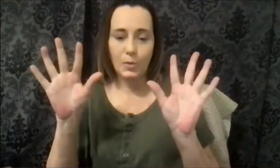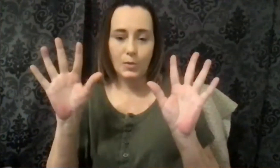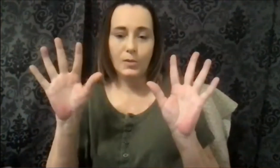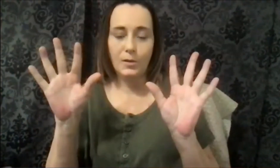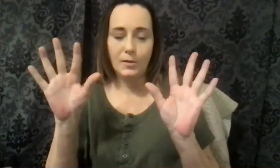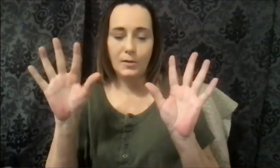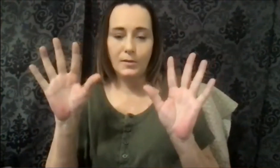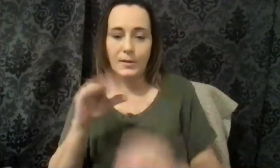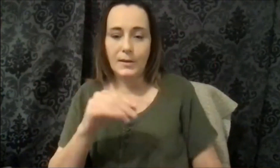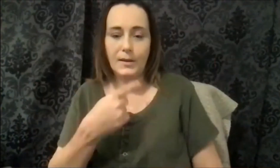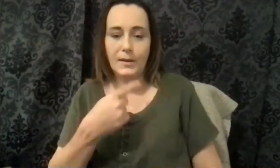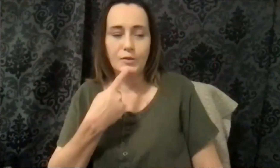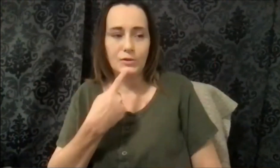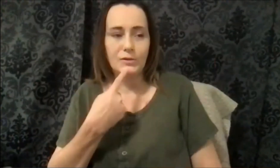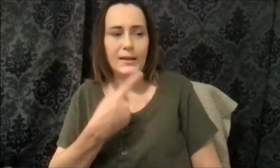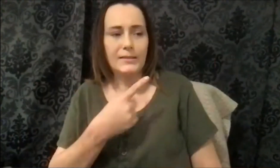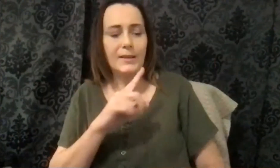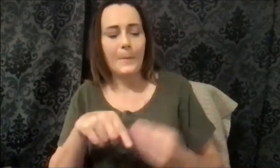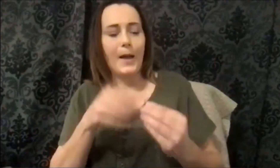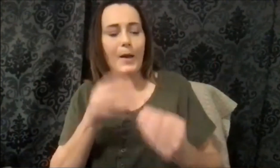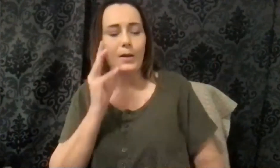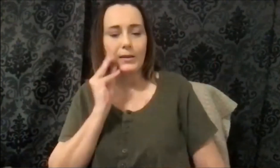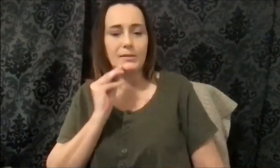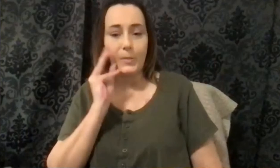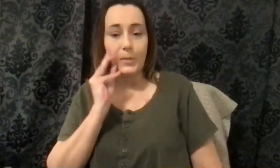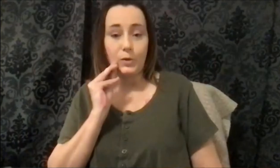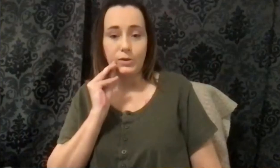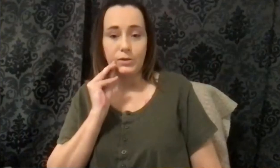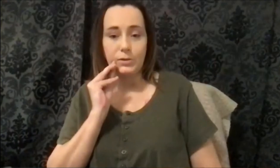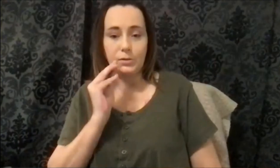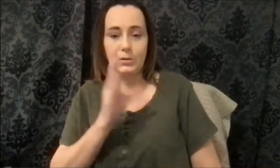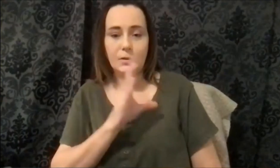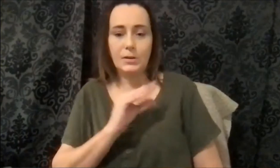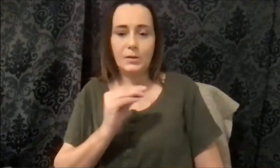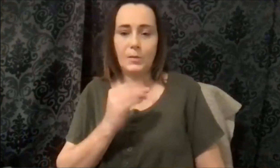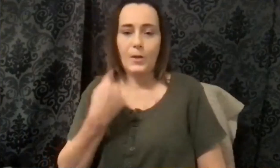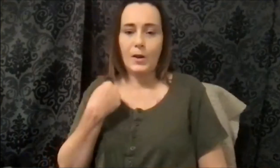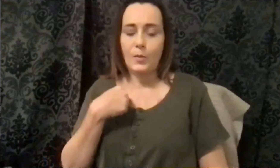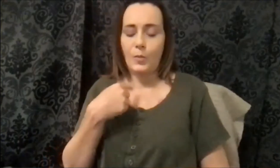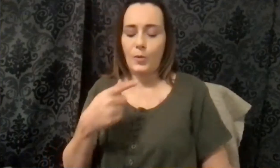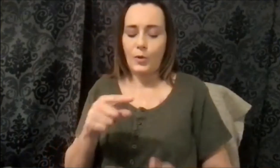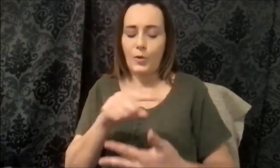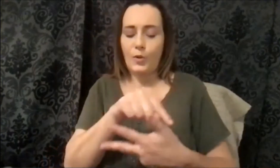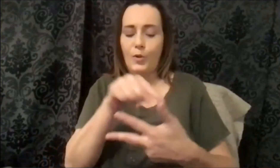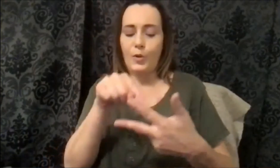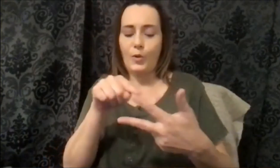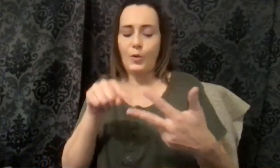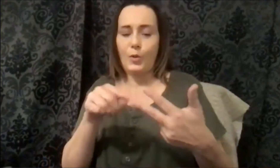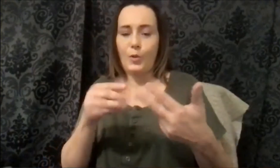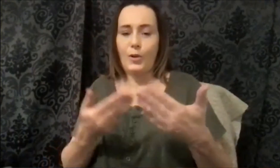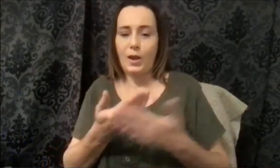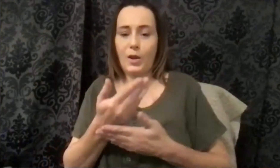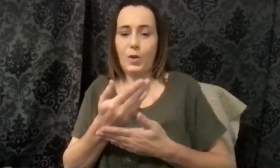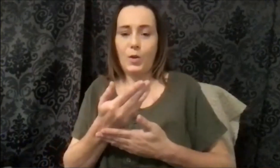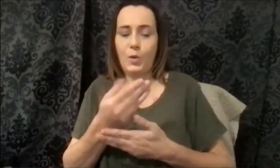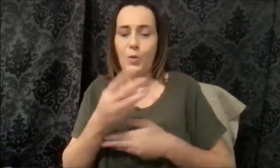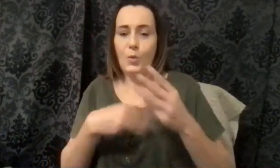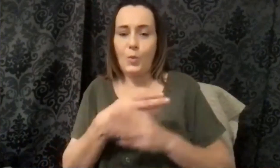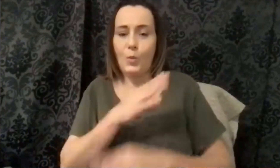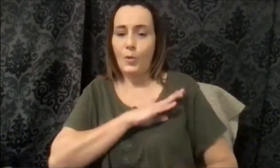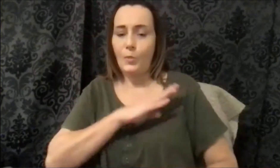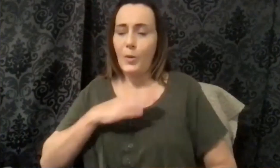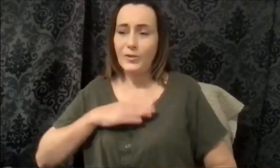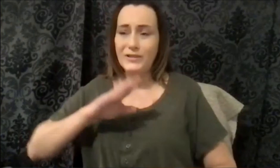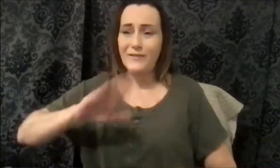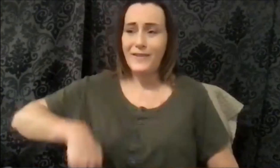say, it's about experience and about, we have 3 new board members that haven't met yet face to